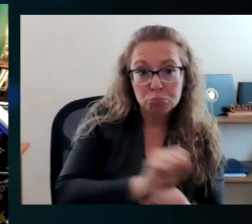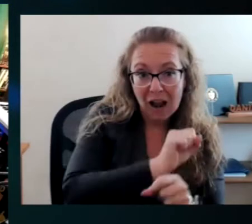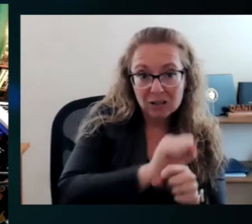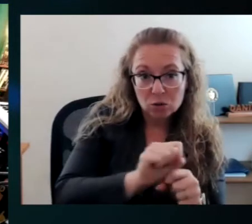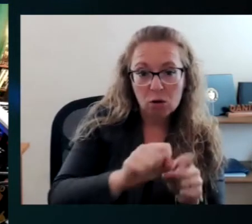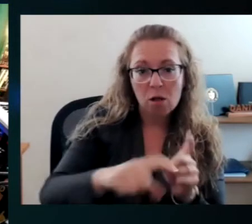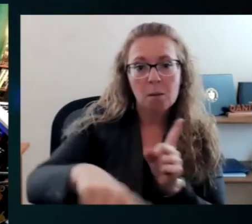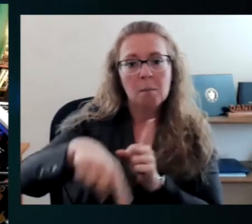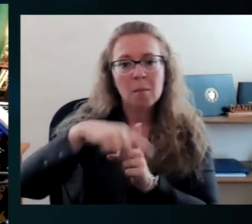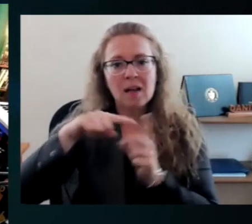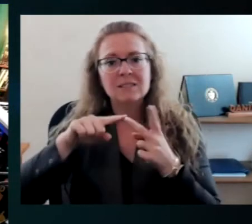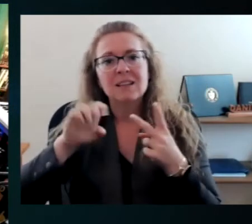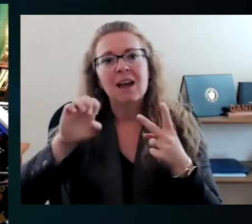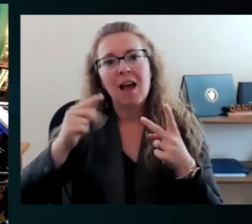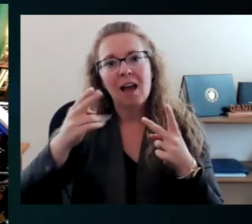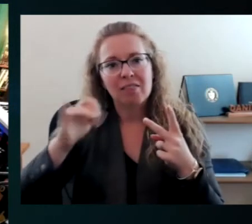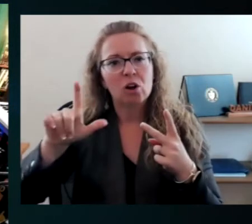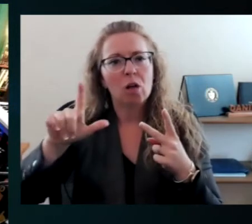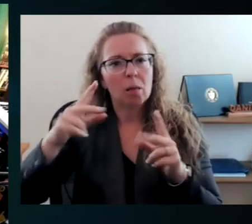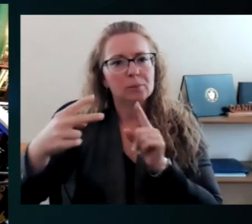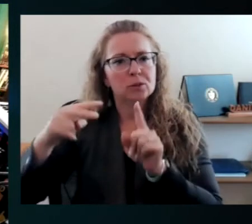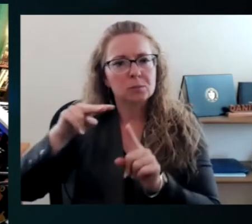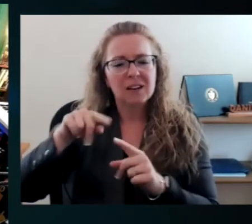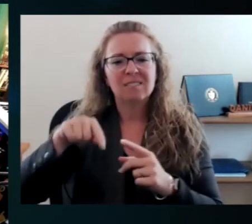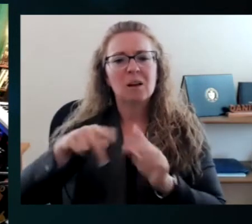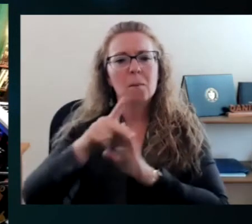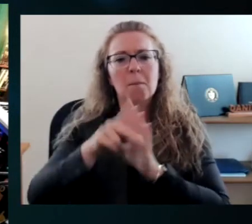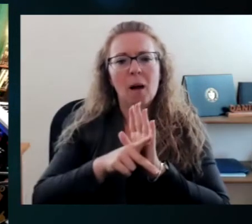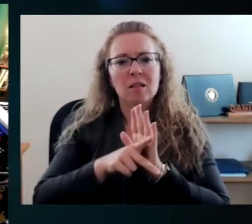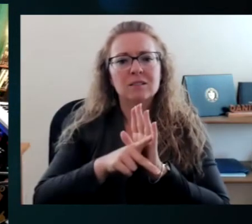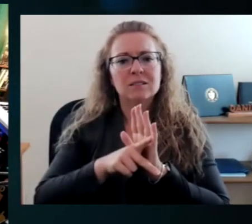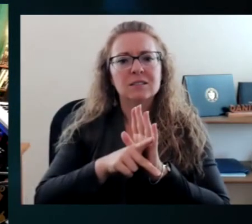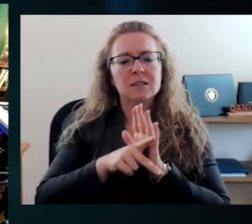ethical standpoint, this policy is an inclusive policy.